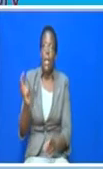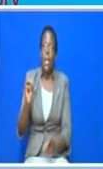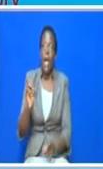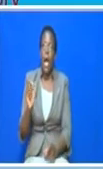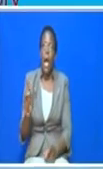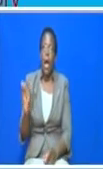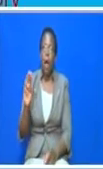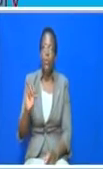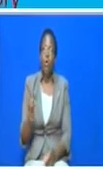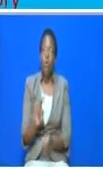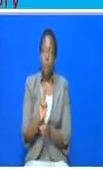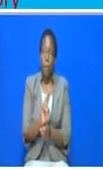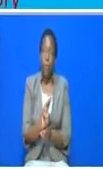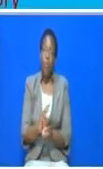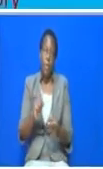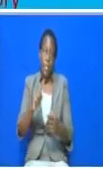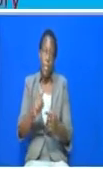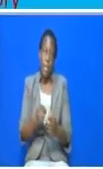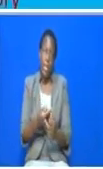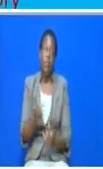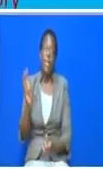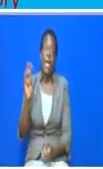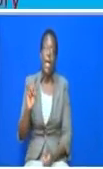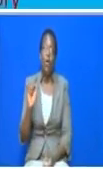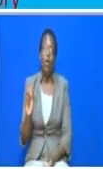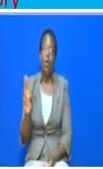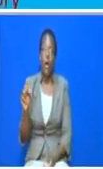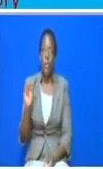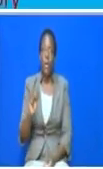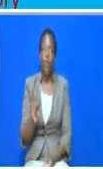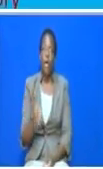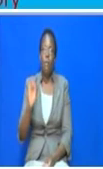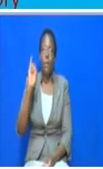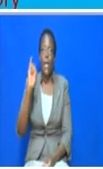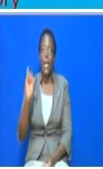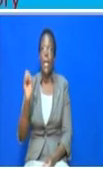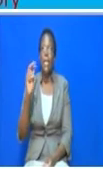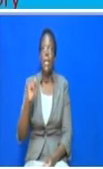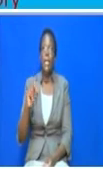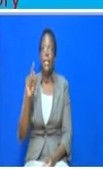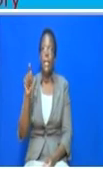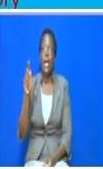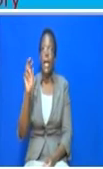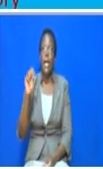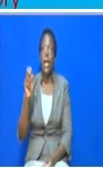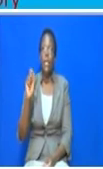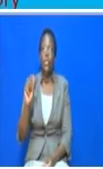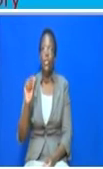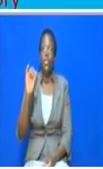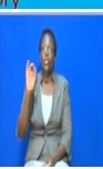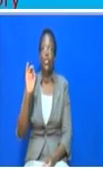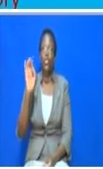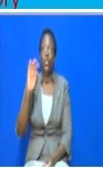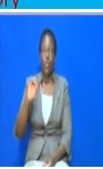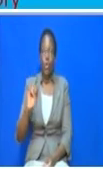verbs. So we'll start with nouns. So we have the word intention. That's a noun. Then we add